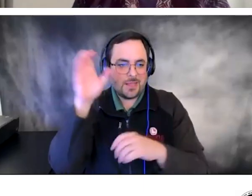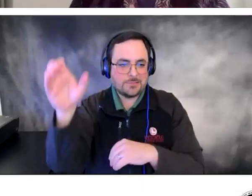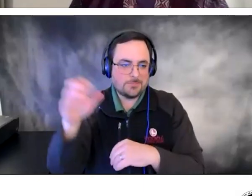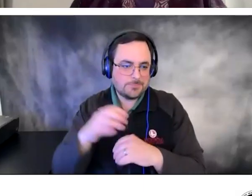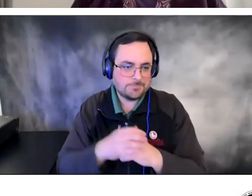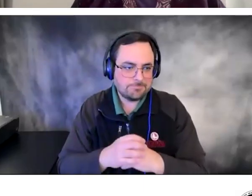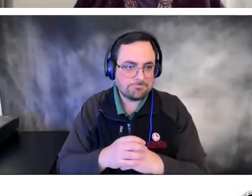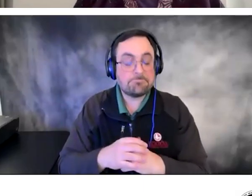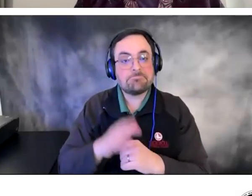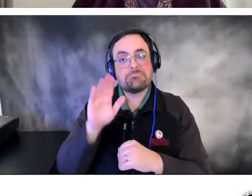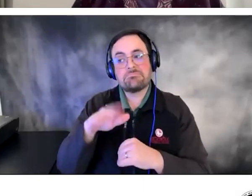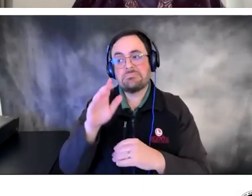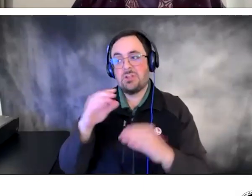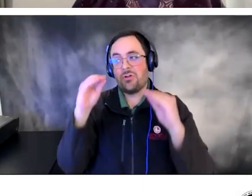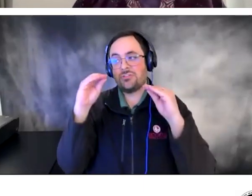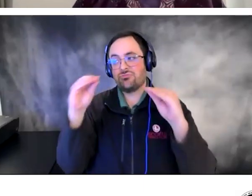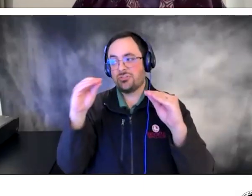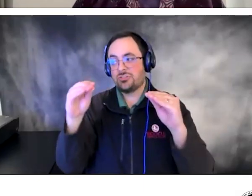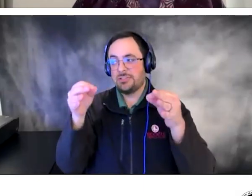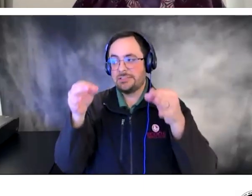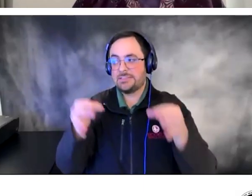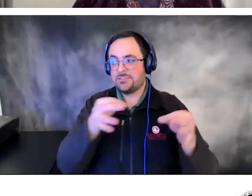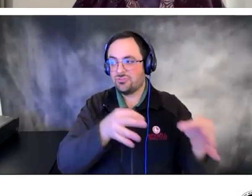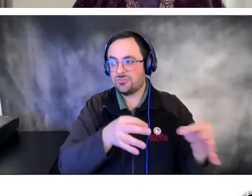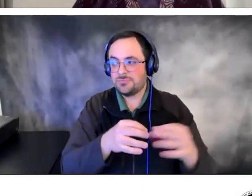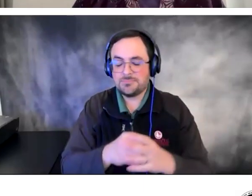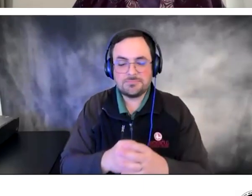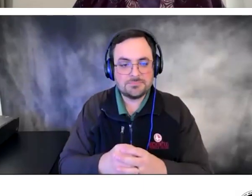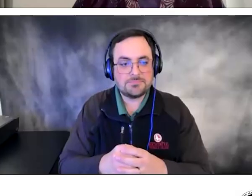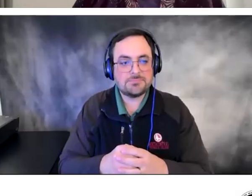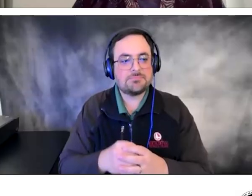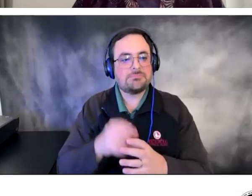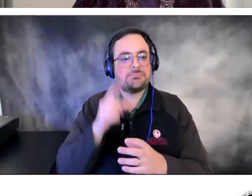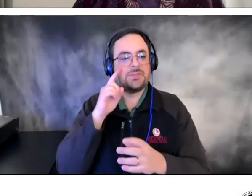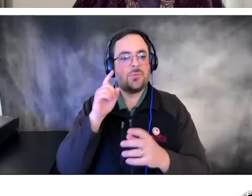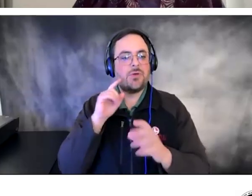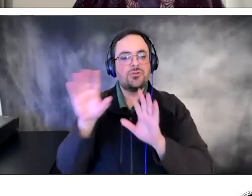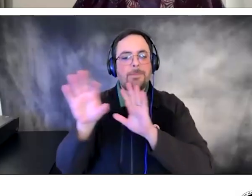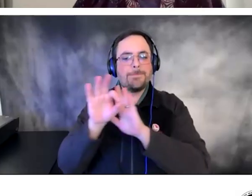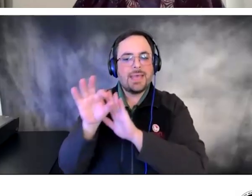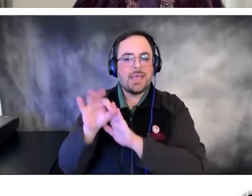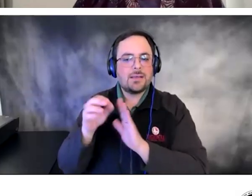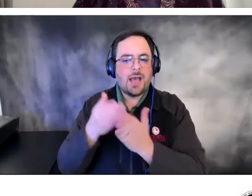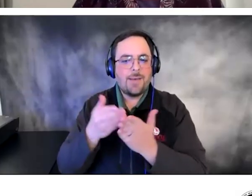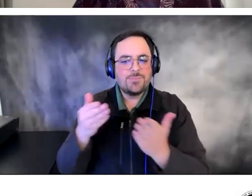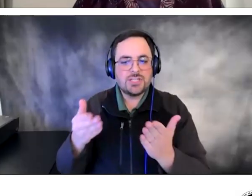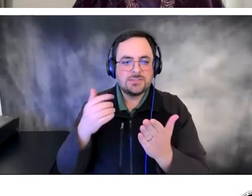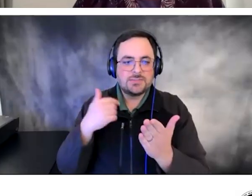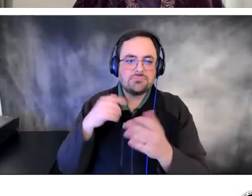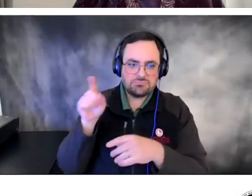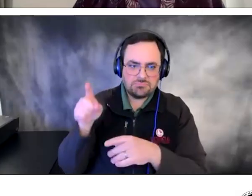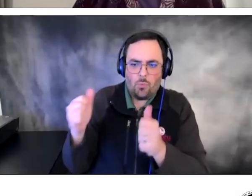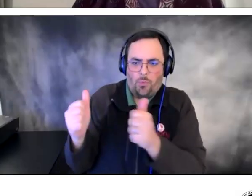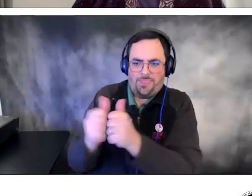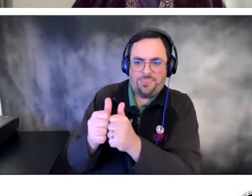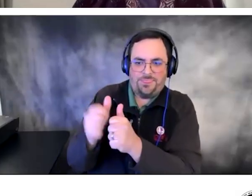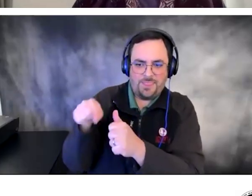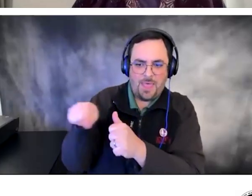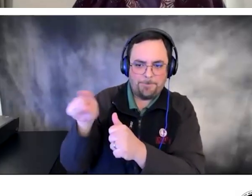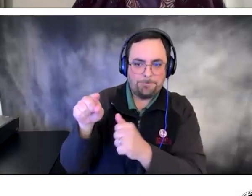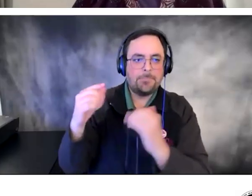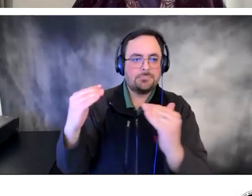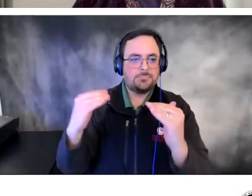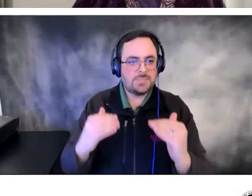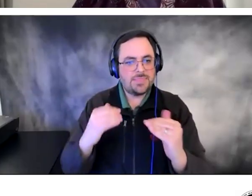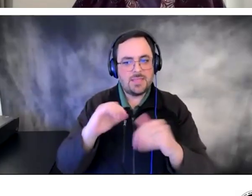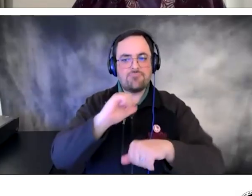So let's think about instructional decisions then and strategies. We want to select objects with the child, as I've talked with you about already,